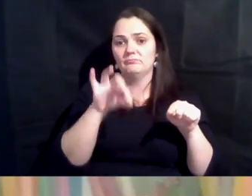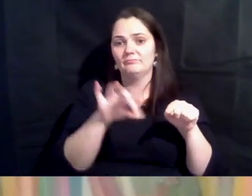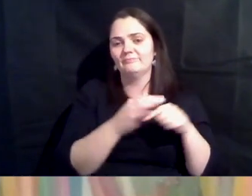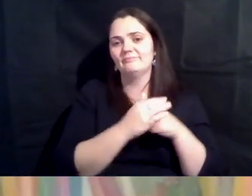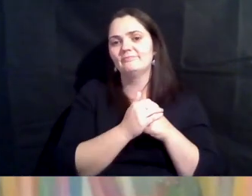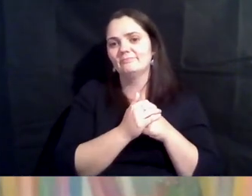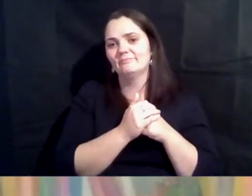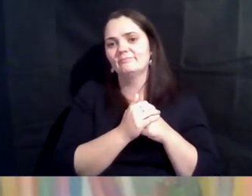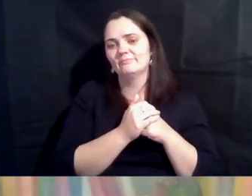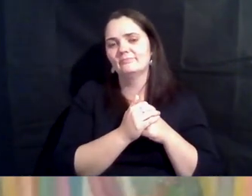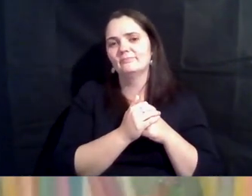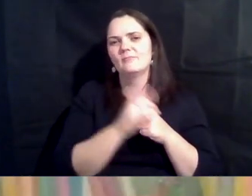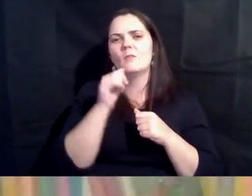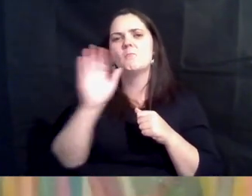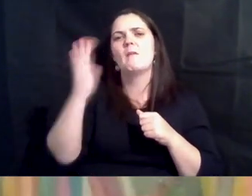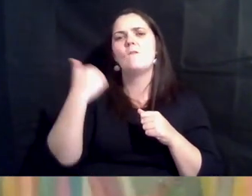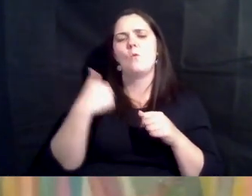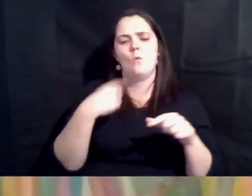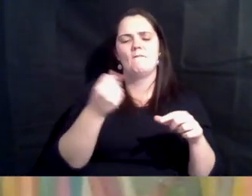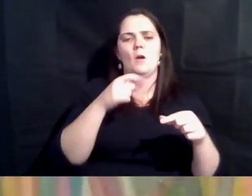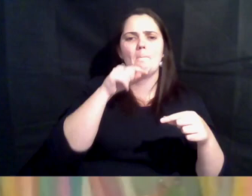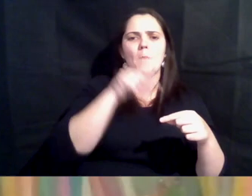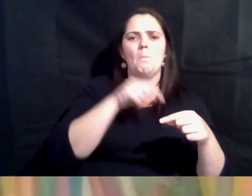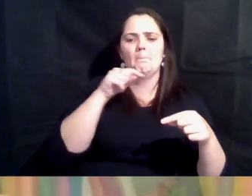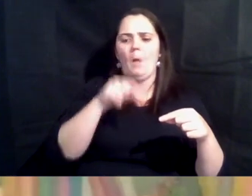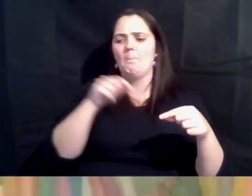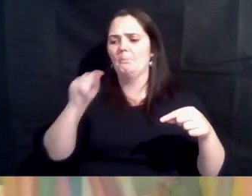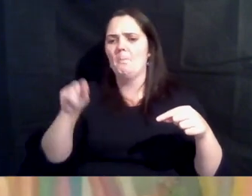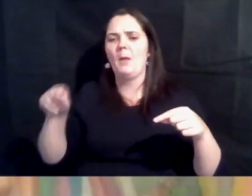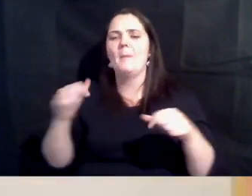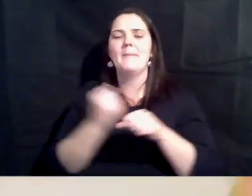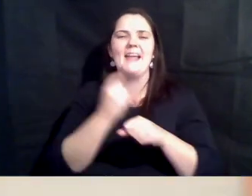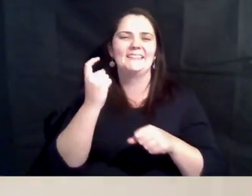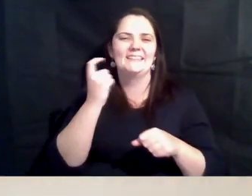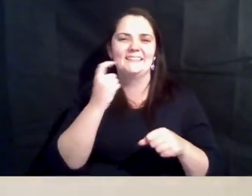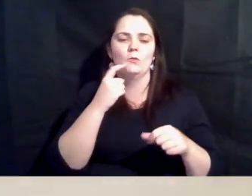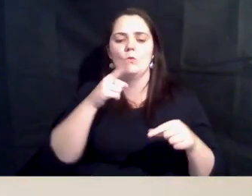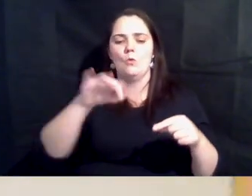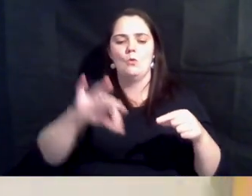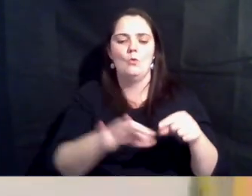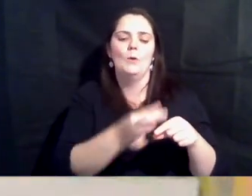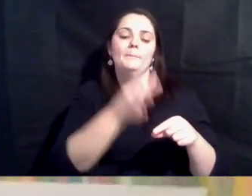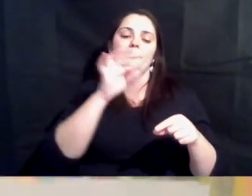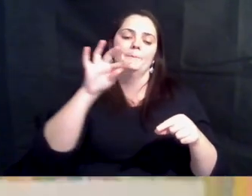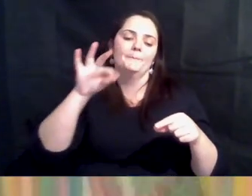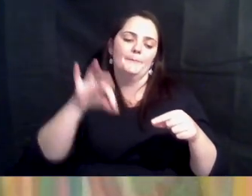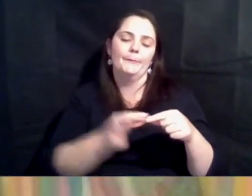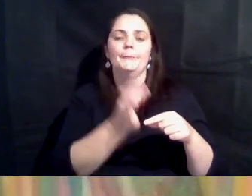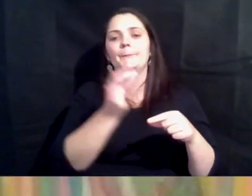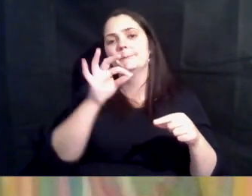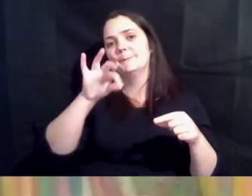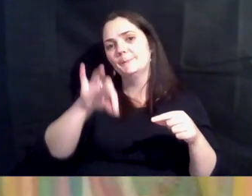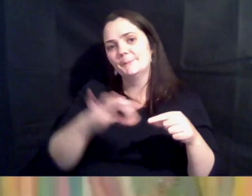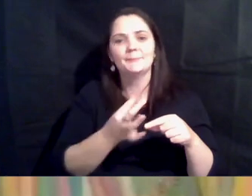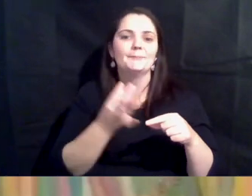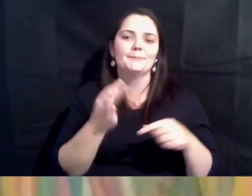Yeah, the hole piercing just kind of makes it easier to go through, but live your best life. So I'm sewing a needle through, I'm sewing my needle through